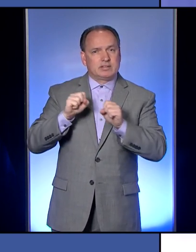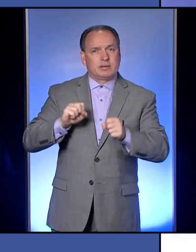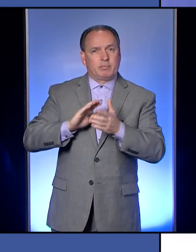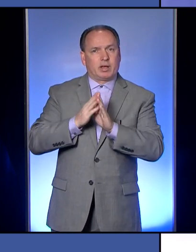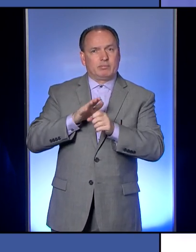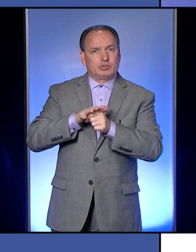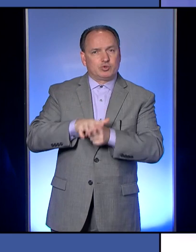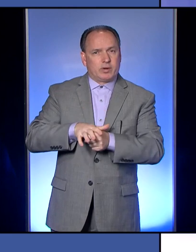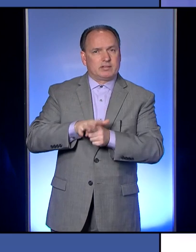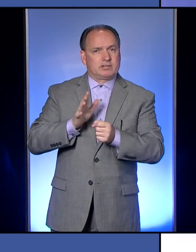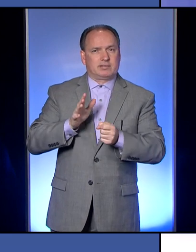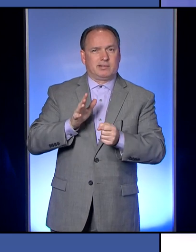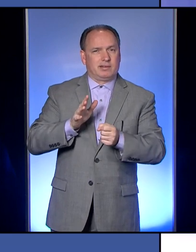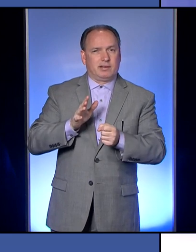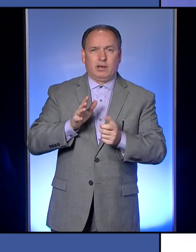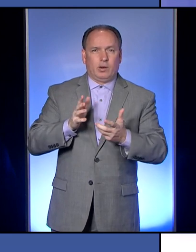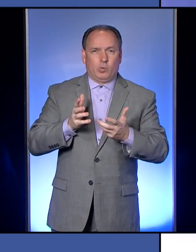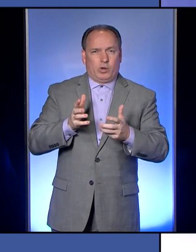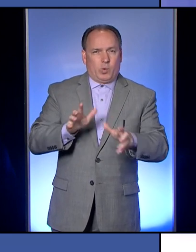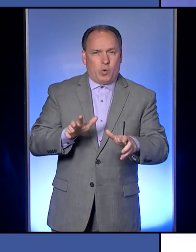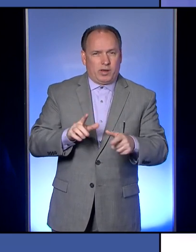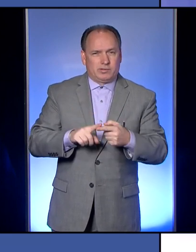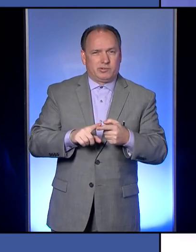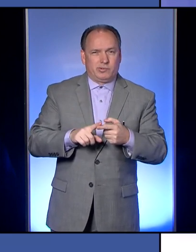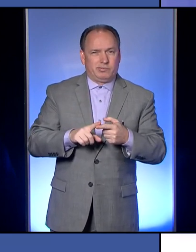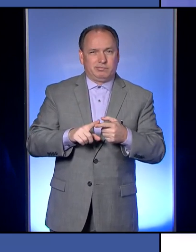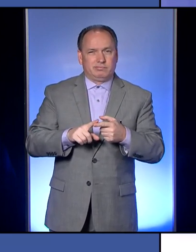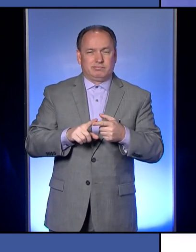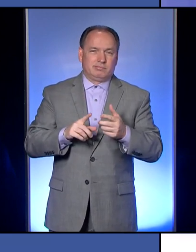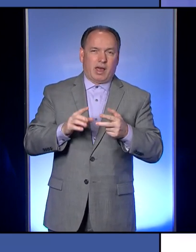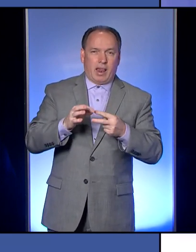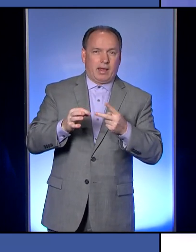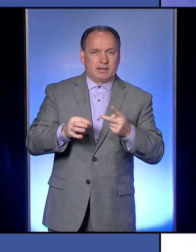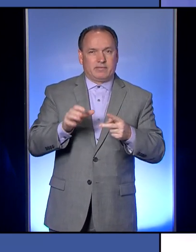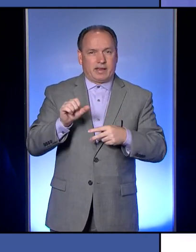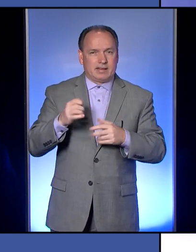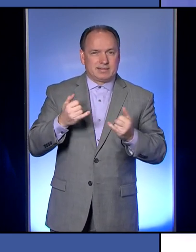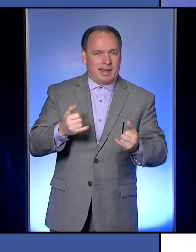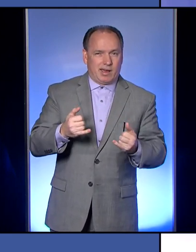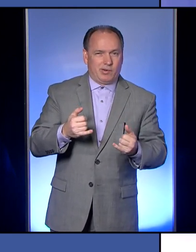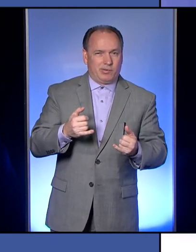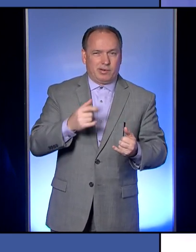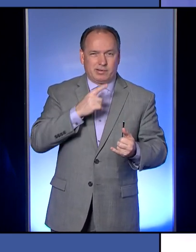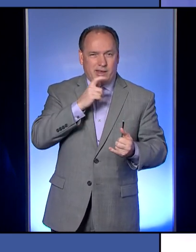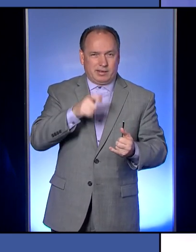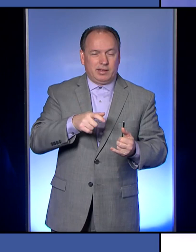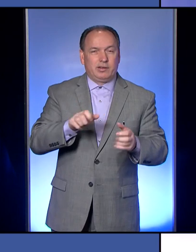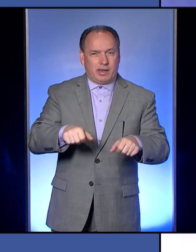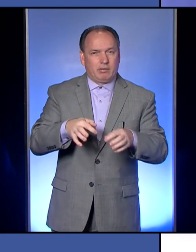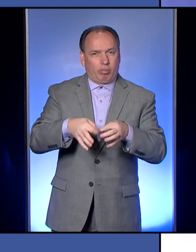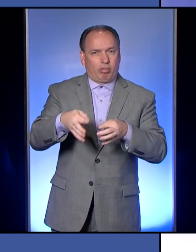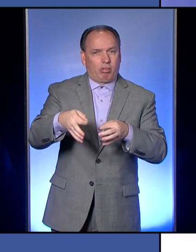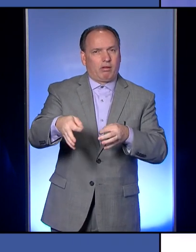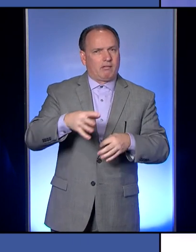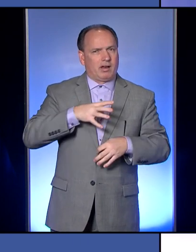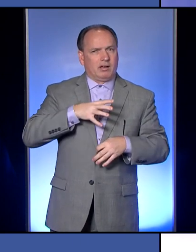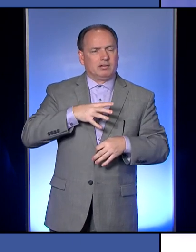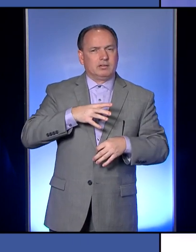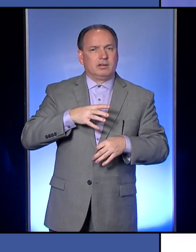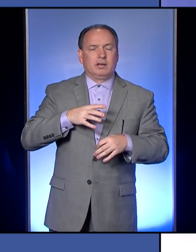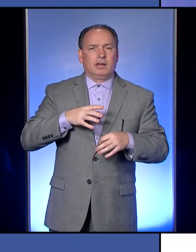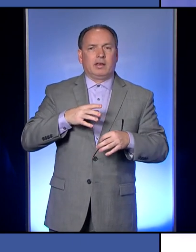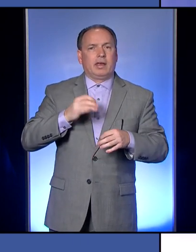to do an elective case needlessly at this point. It means something to the patient, but in terms of their overall general health and